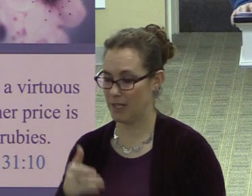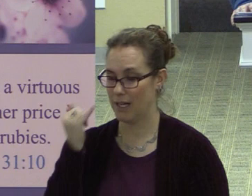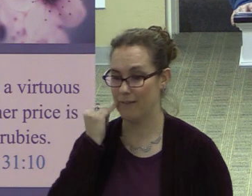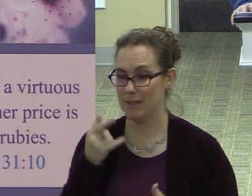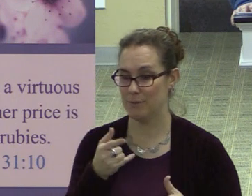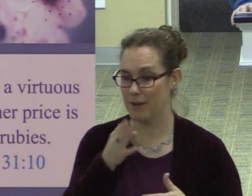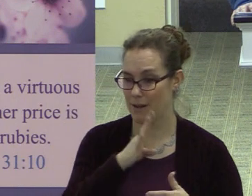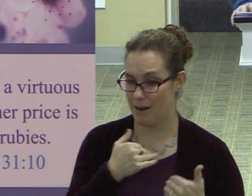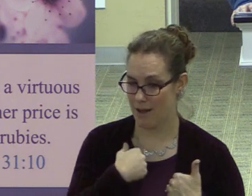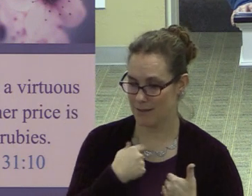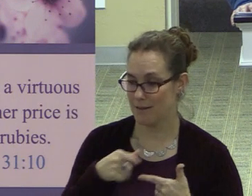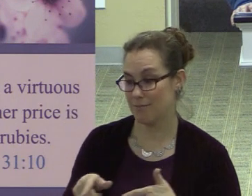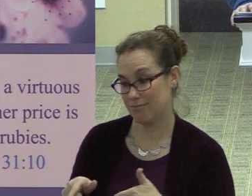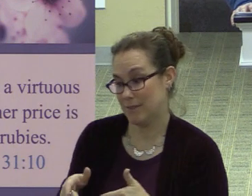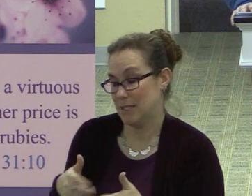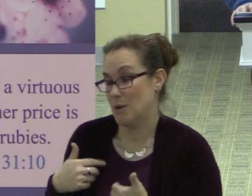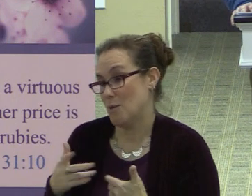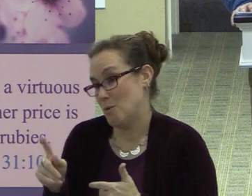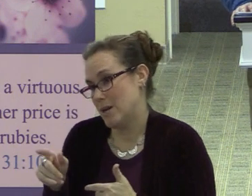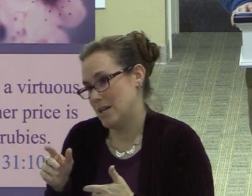has.